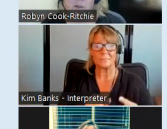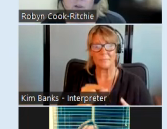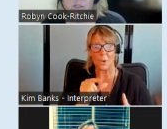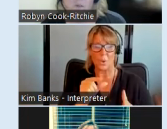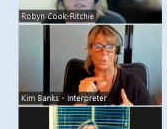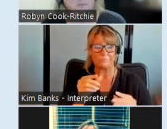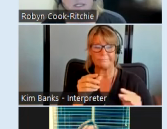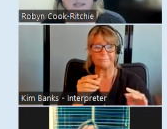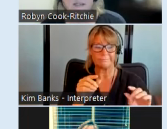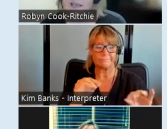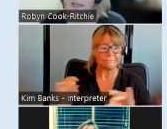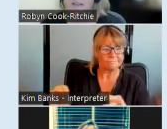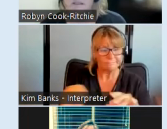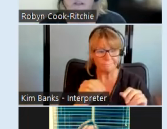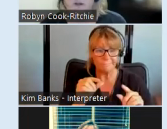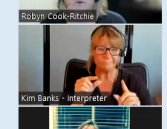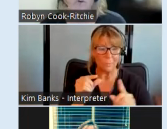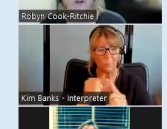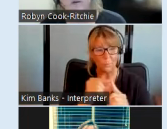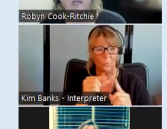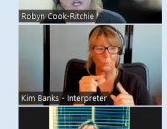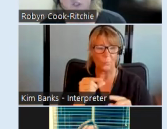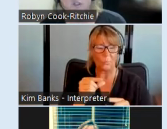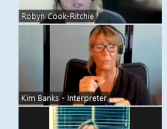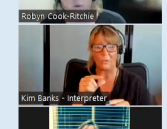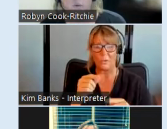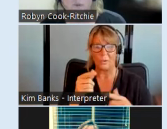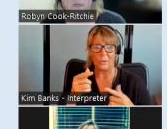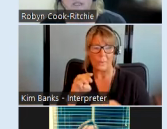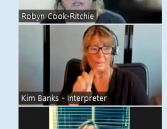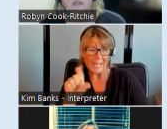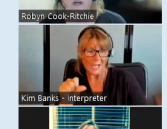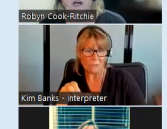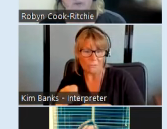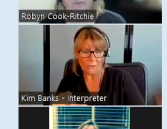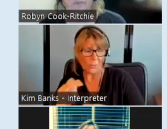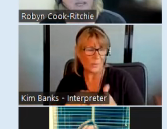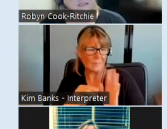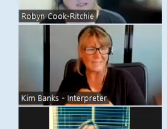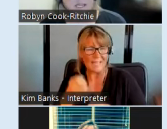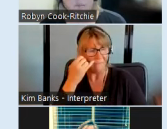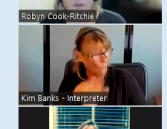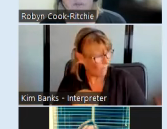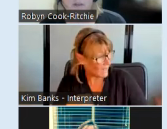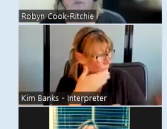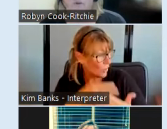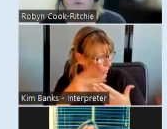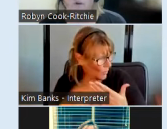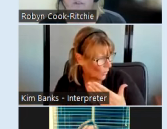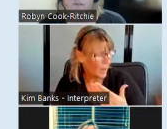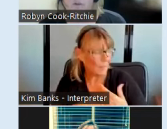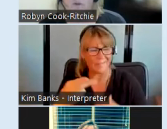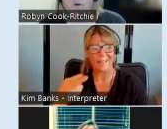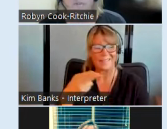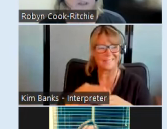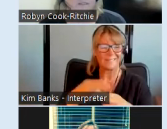referral. So when somebody says, hey, this is a great program, you should go to it. That's an example of informal word